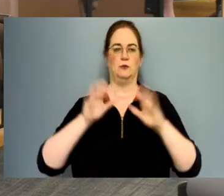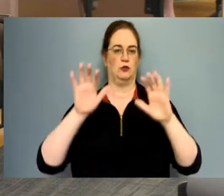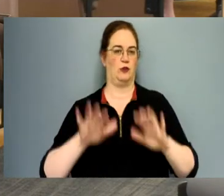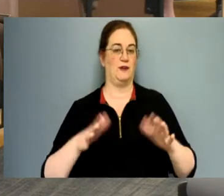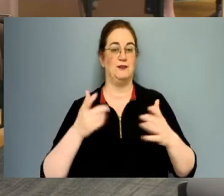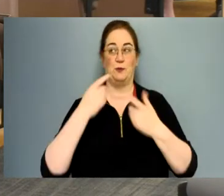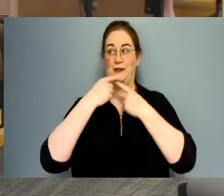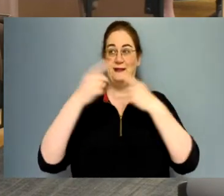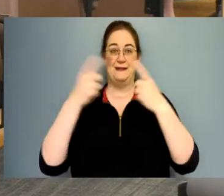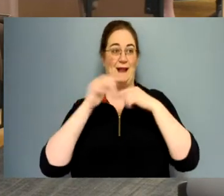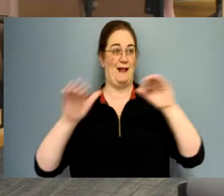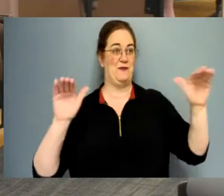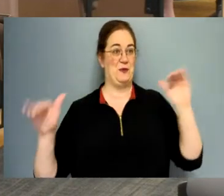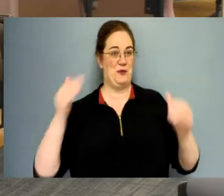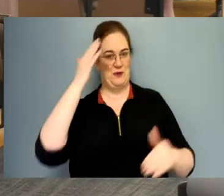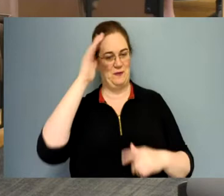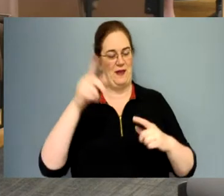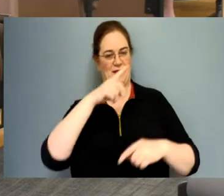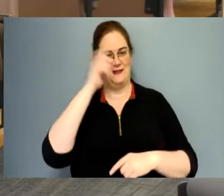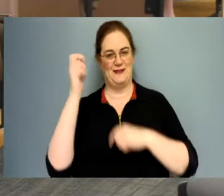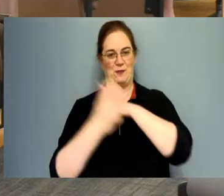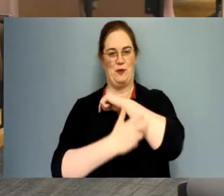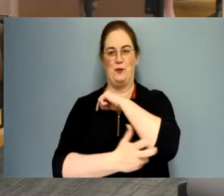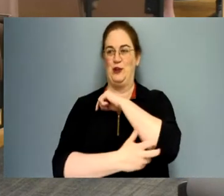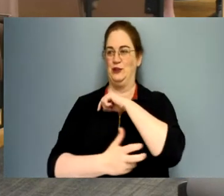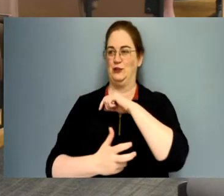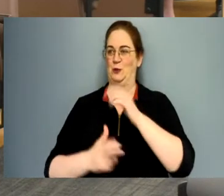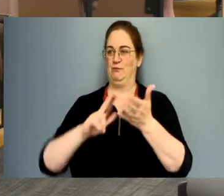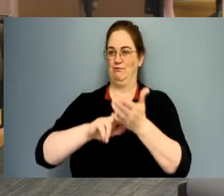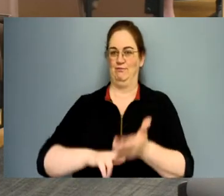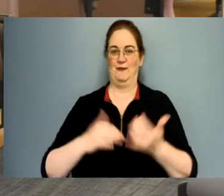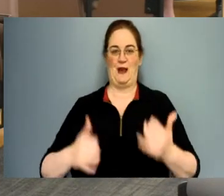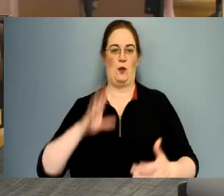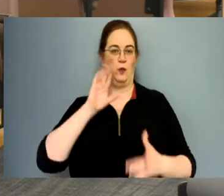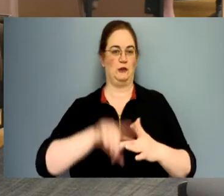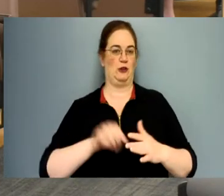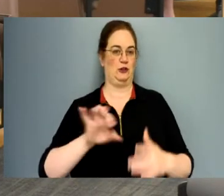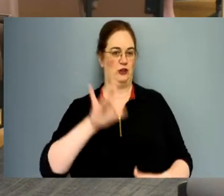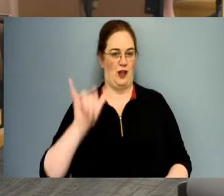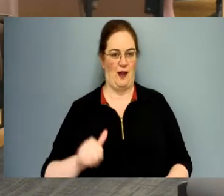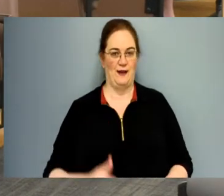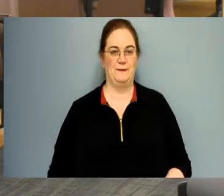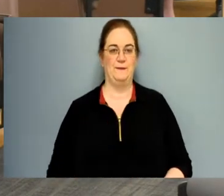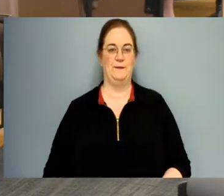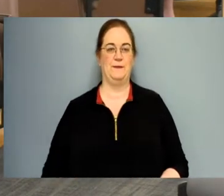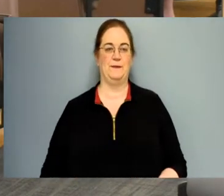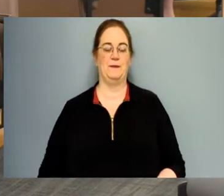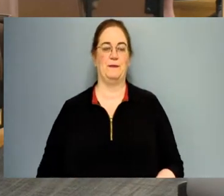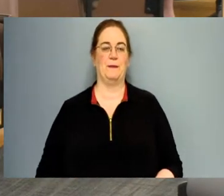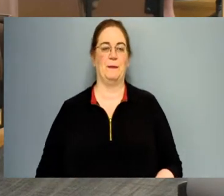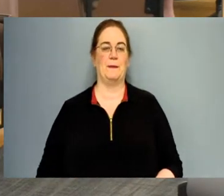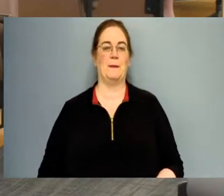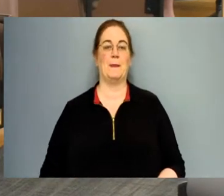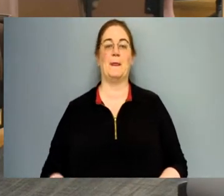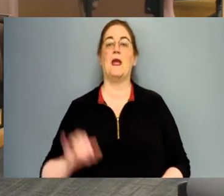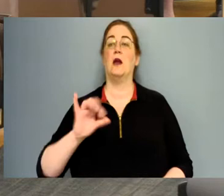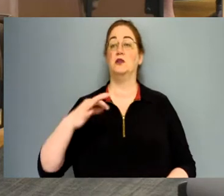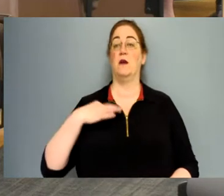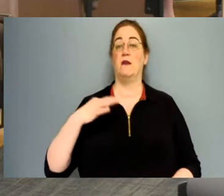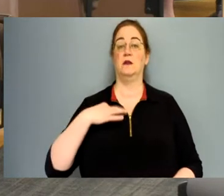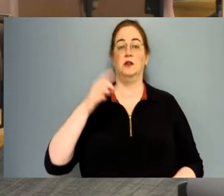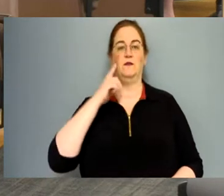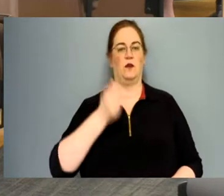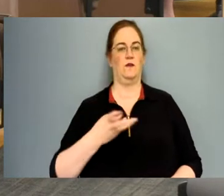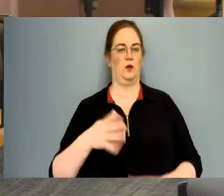please tell everybody you know about the Summer Bridge. We're enrolling now, and it'll start in July. And then I also volunteer for a